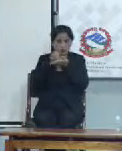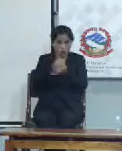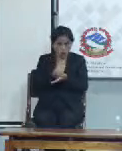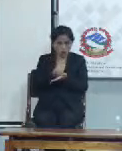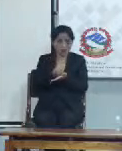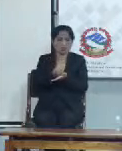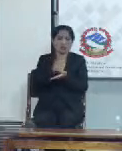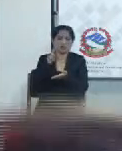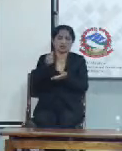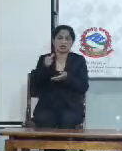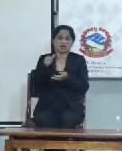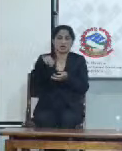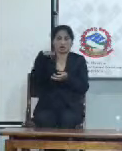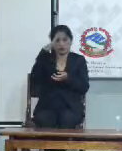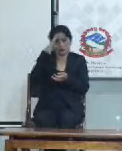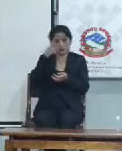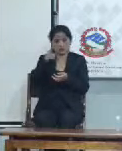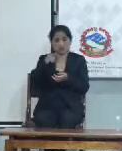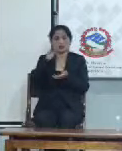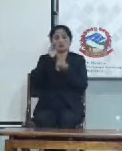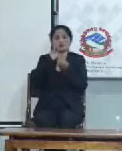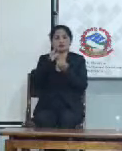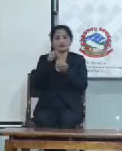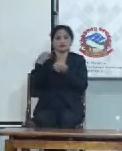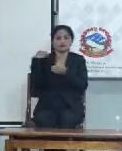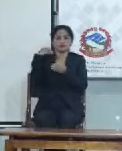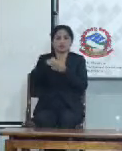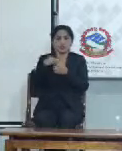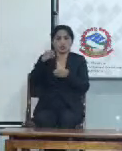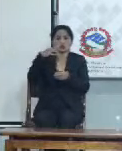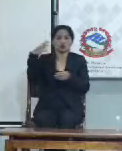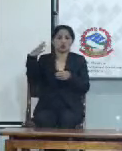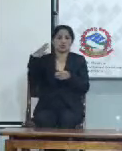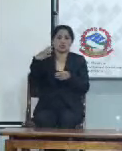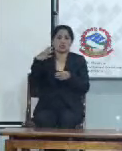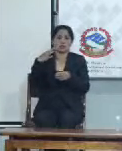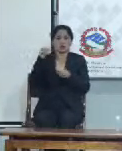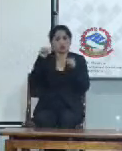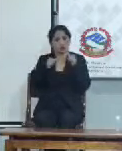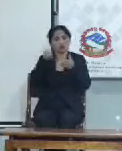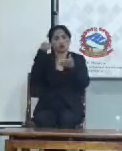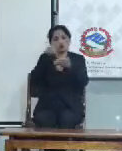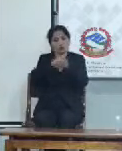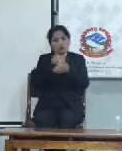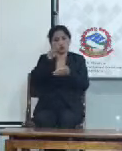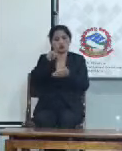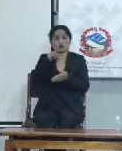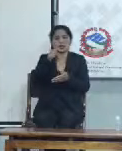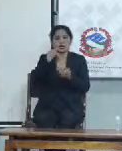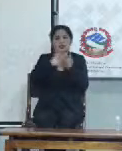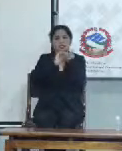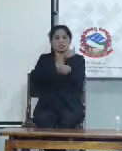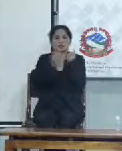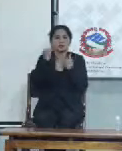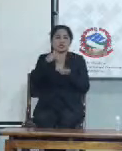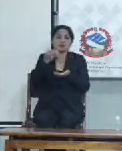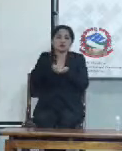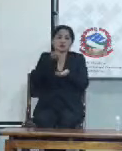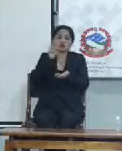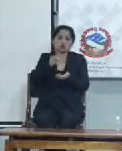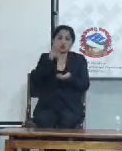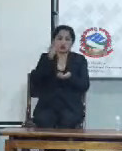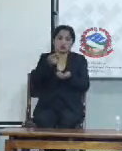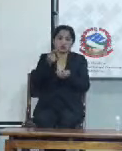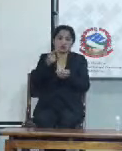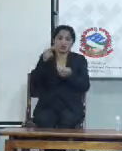had to transport to the Surkhet. We had to save her anyway. But up to the Kalikot, the road was very